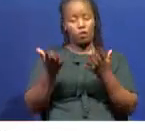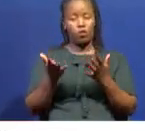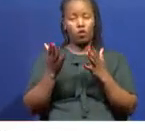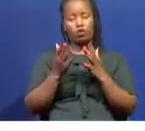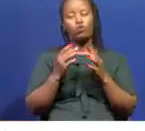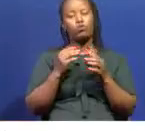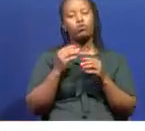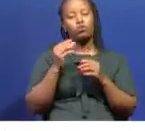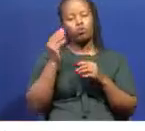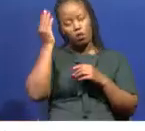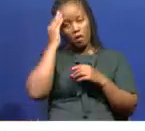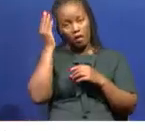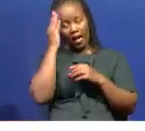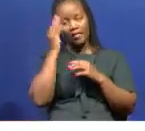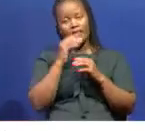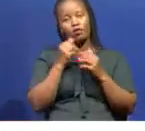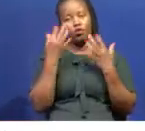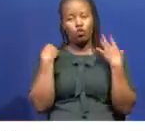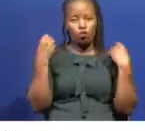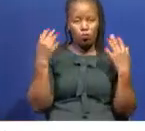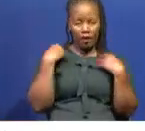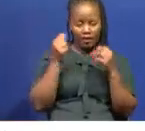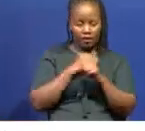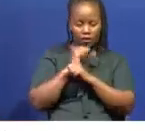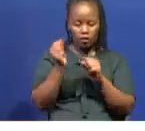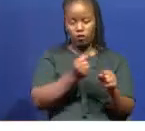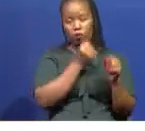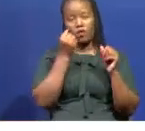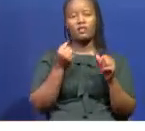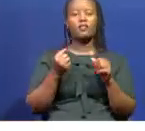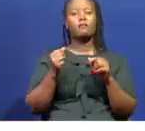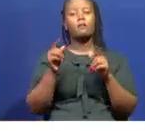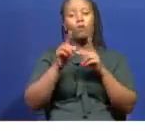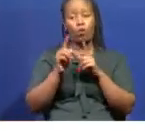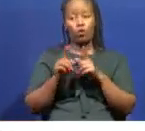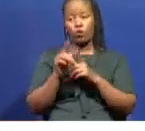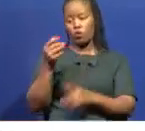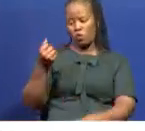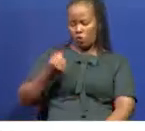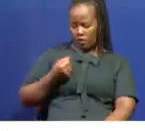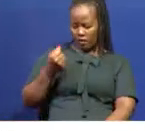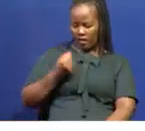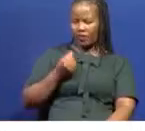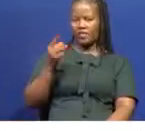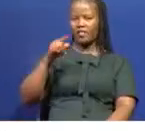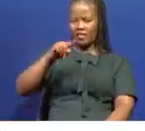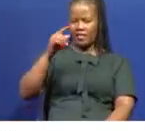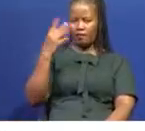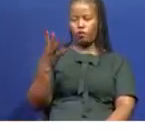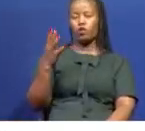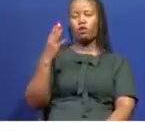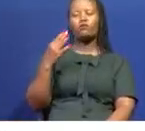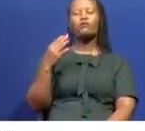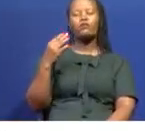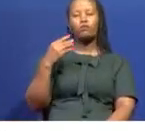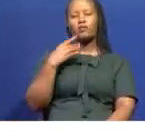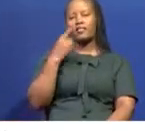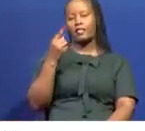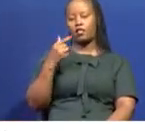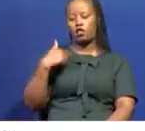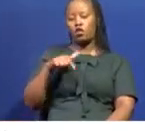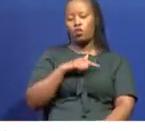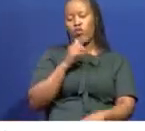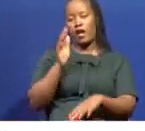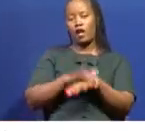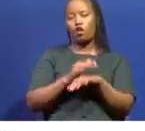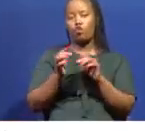sport as a career, which is a good sign. And most of these girls, they look up to us. We are their role models. So we also